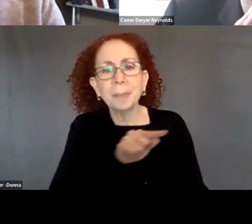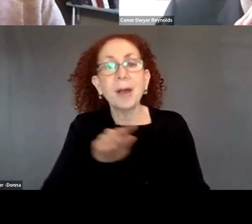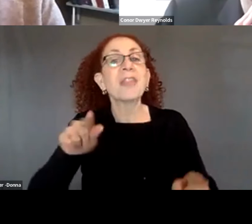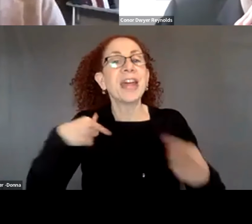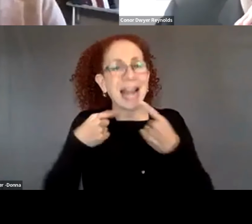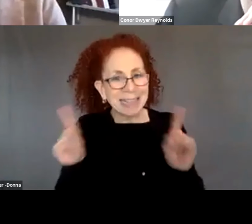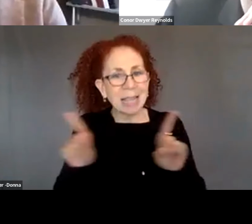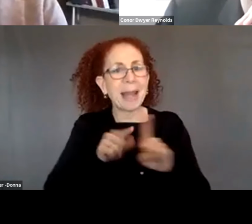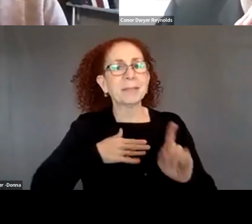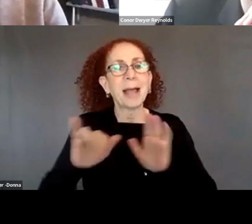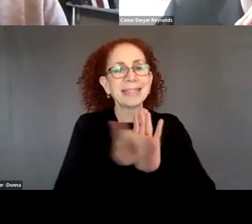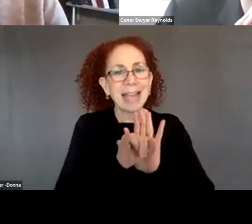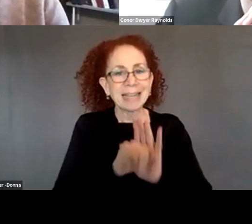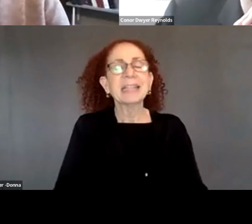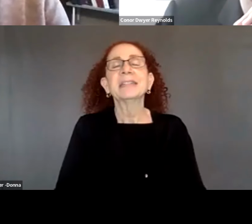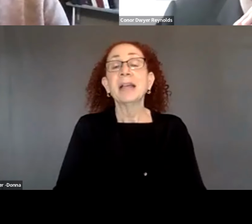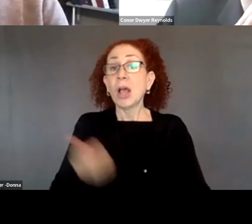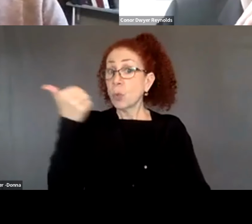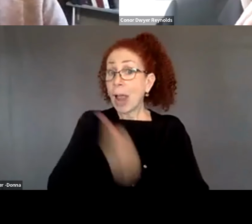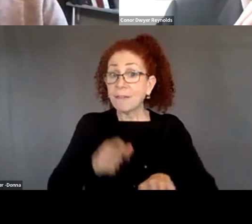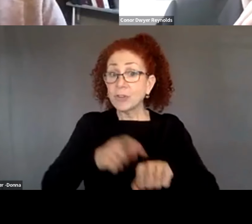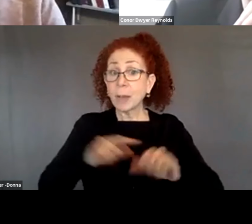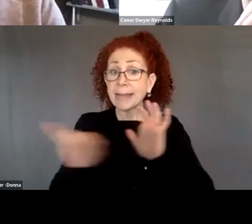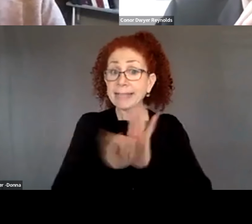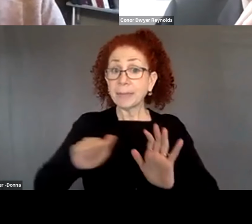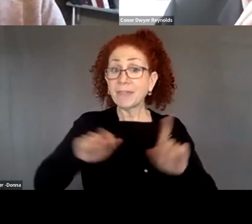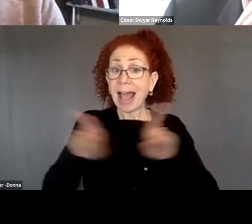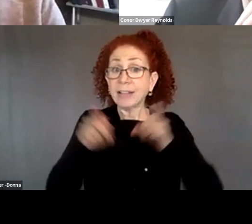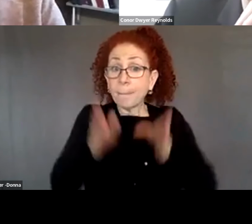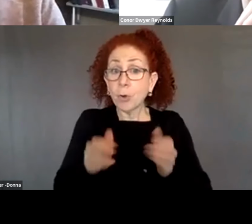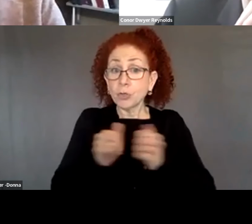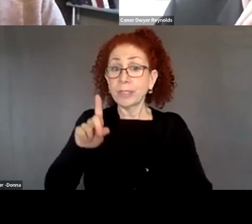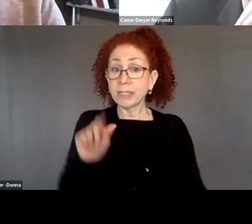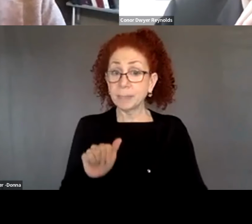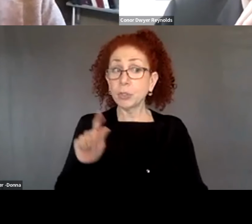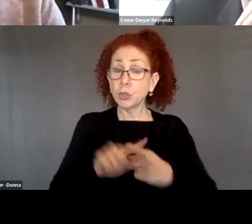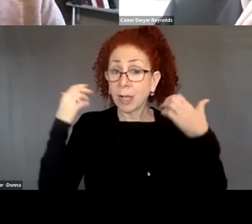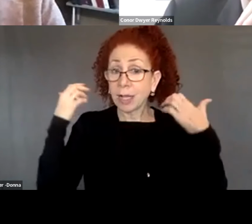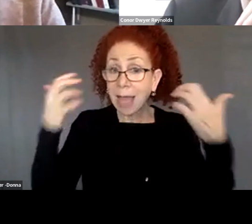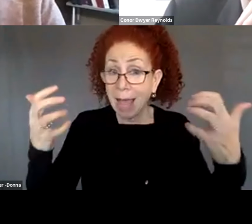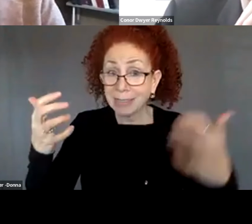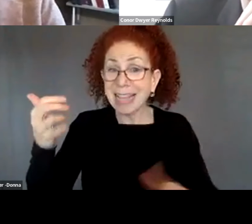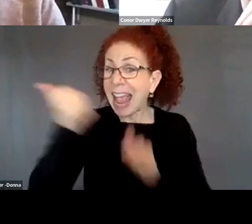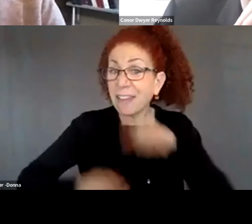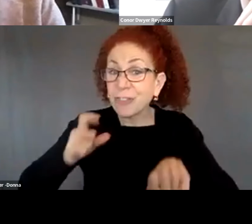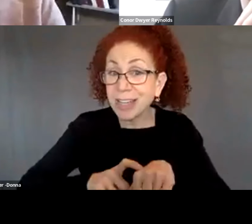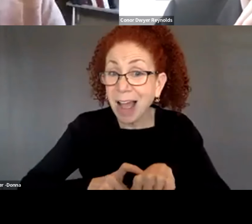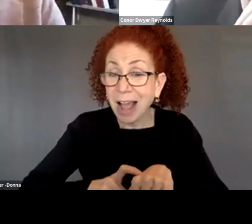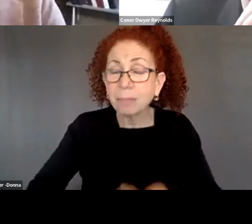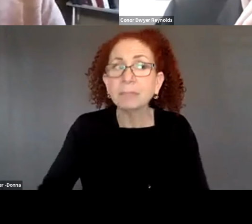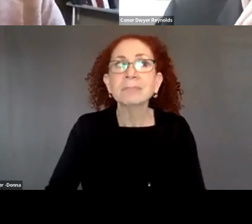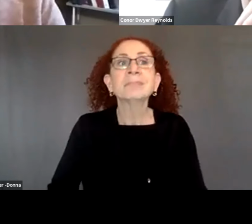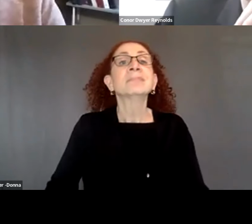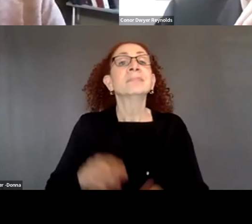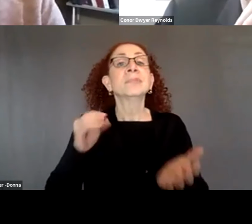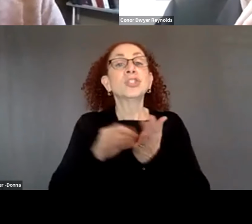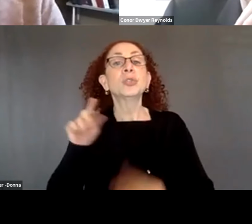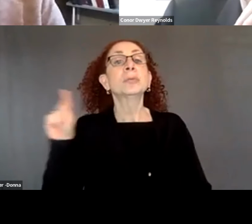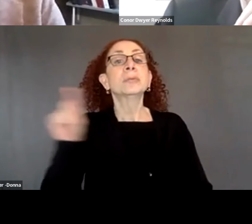So every single time I have identified myself as a person with a disability to a class, I have had numerous students reach